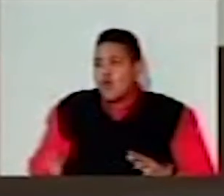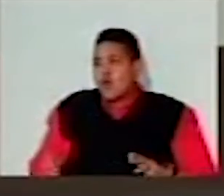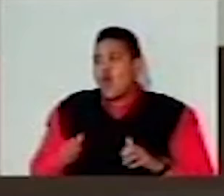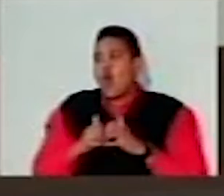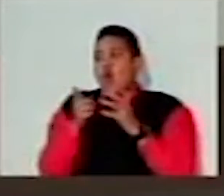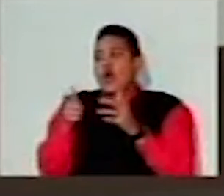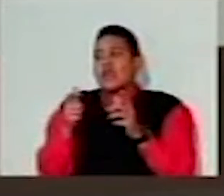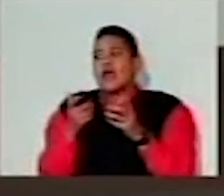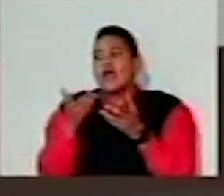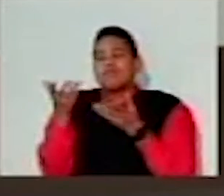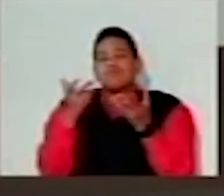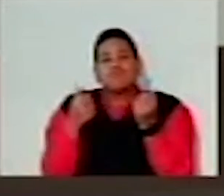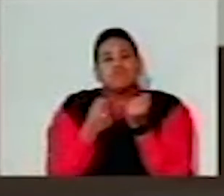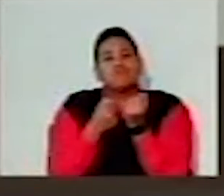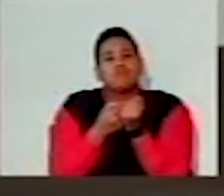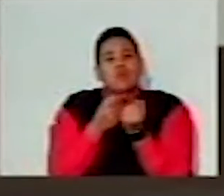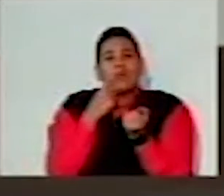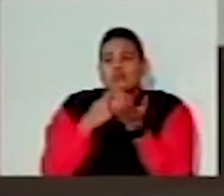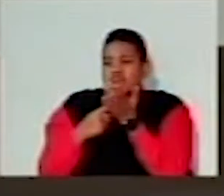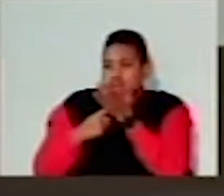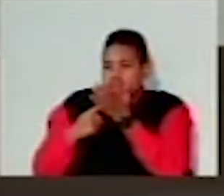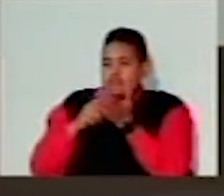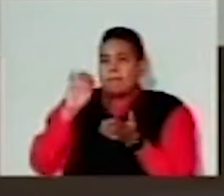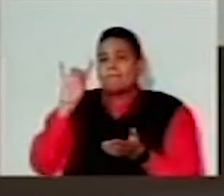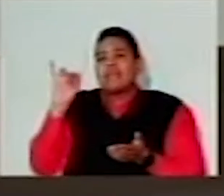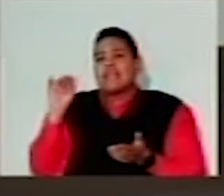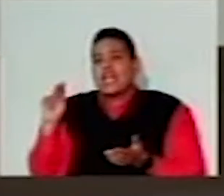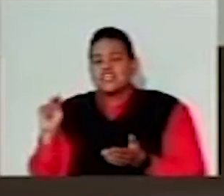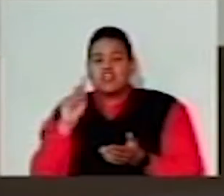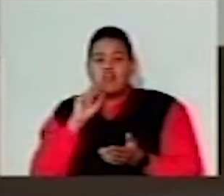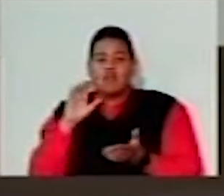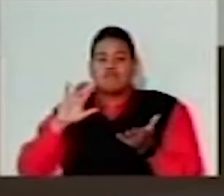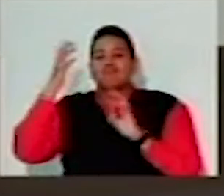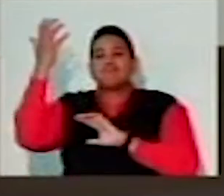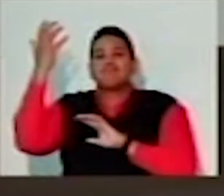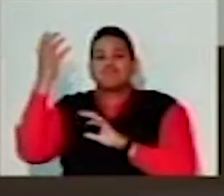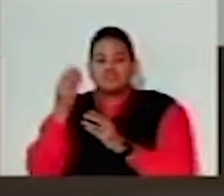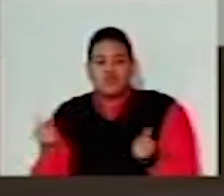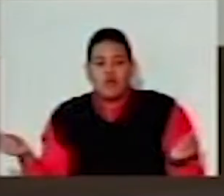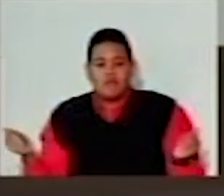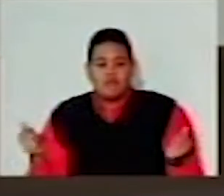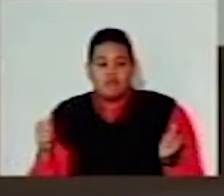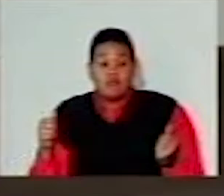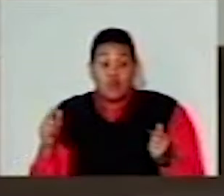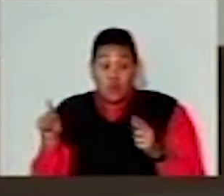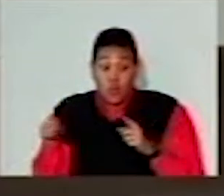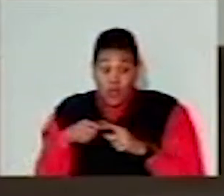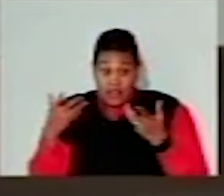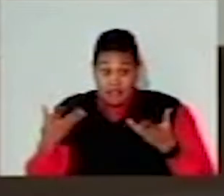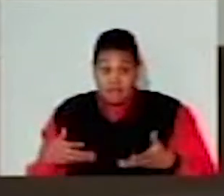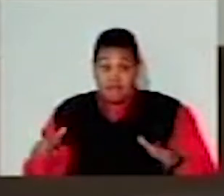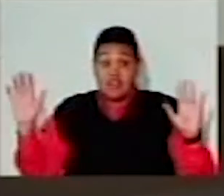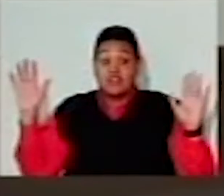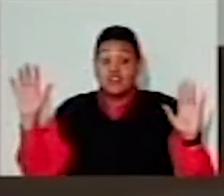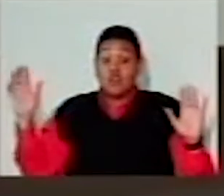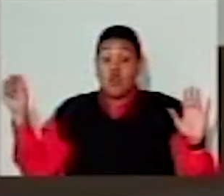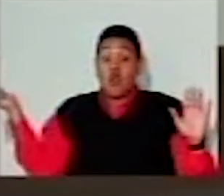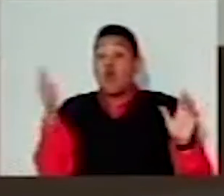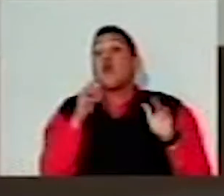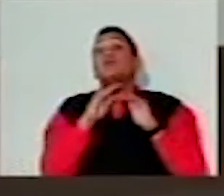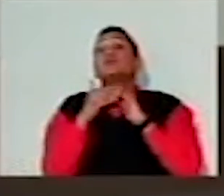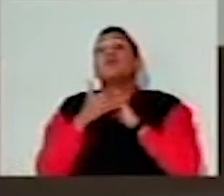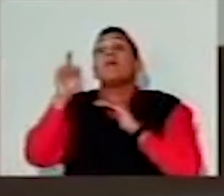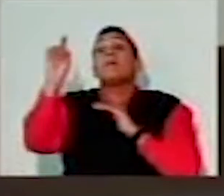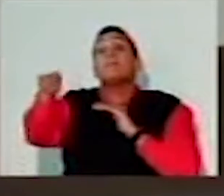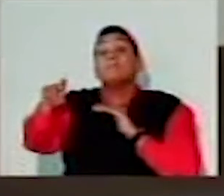mediation and dispute resolution. Because, Mr. Speaker, at the end of the day, every single Jamaican